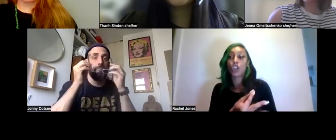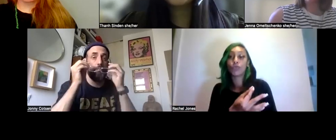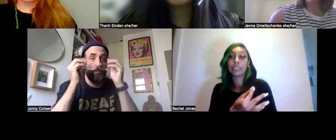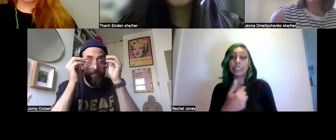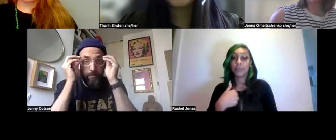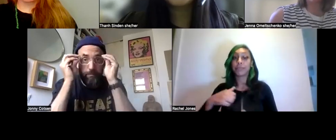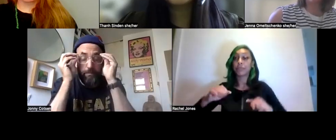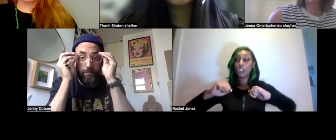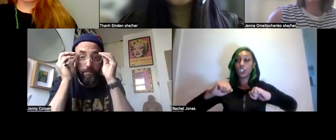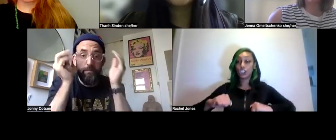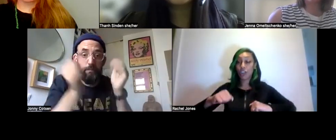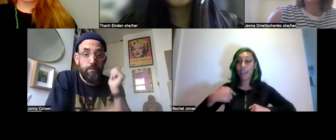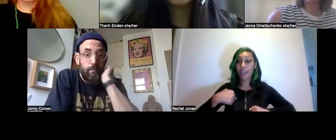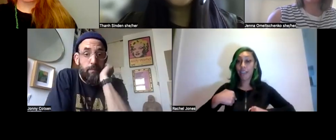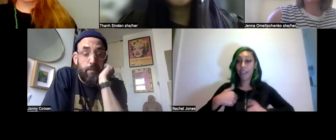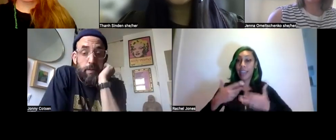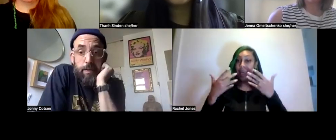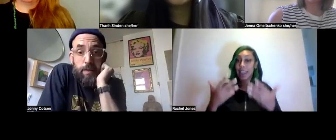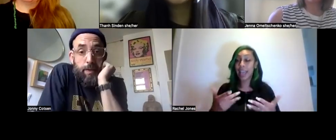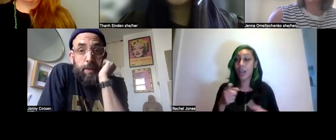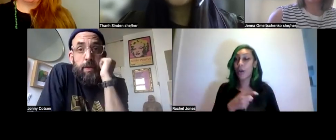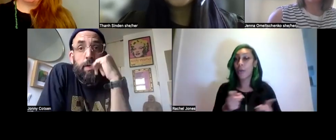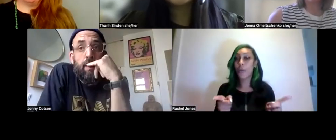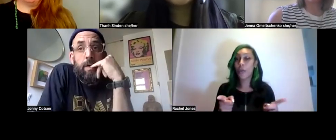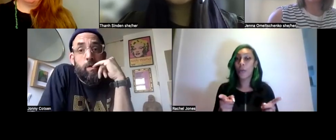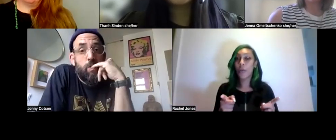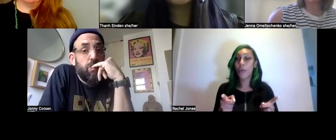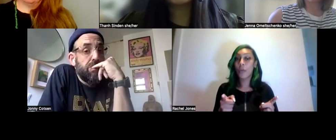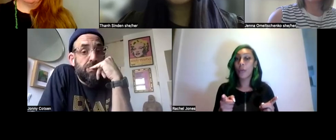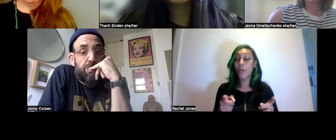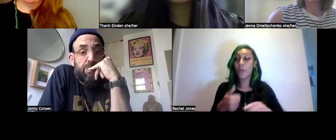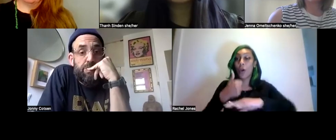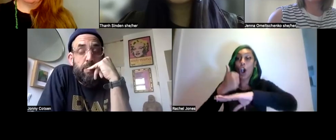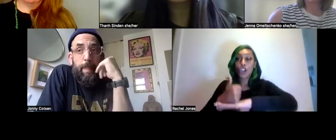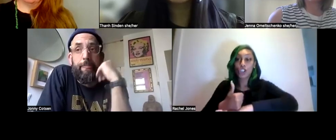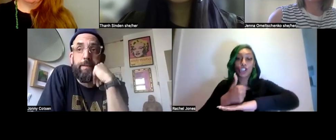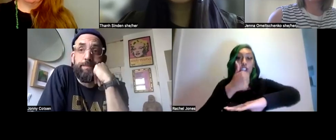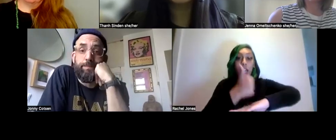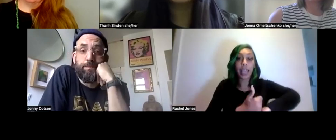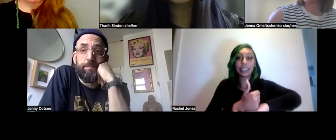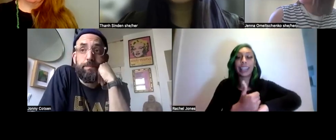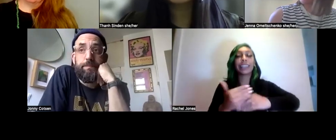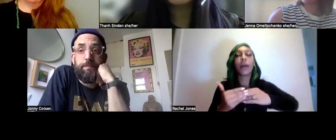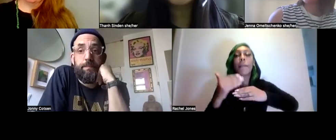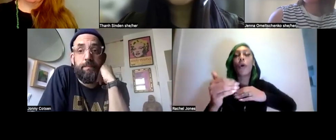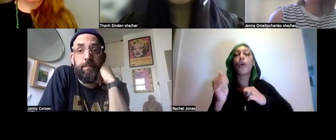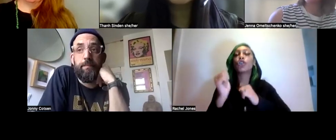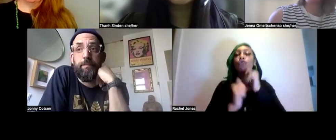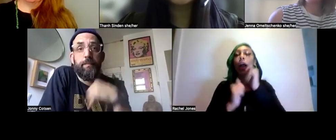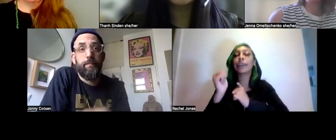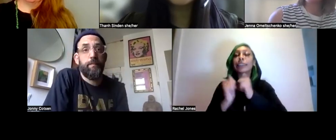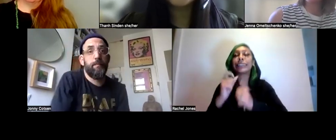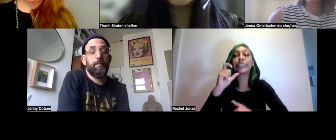chaired is now consolidated more into a structure of a community